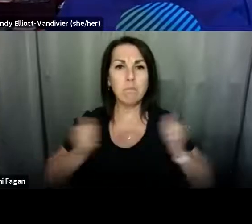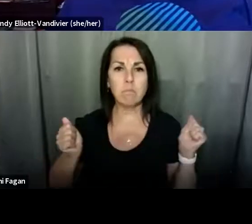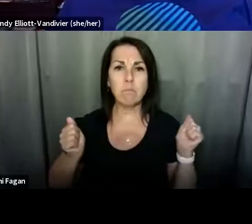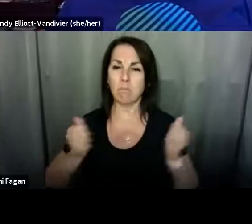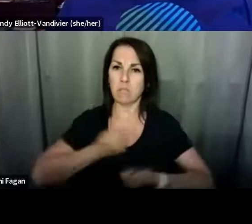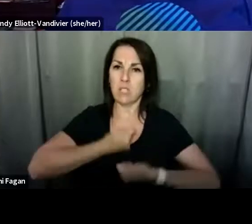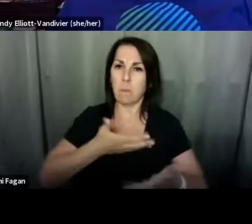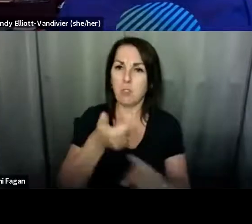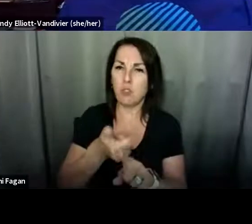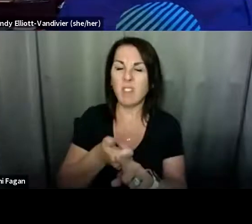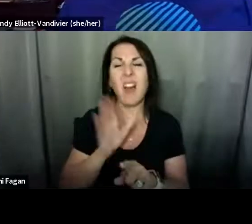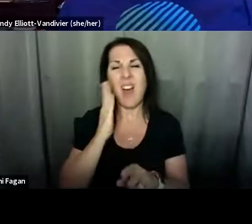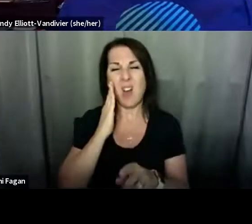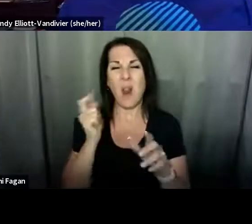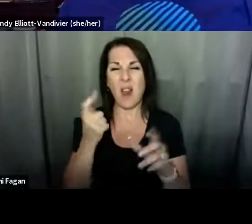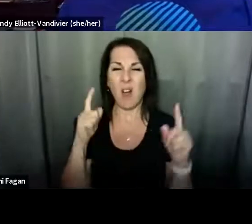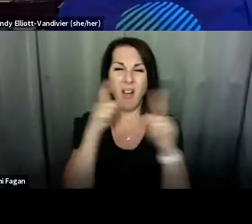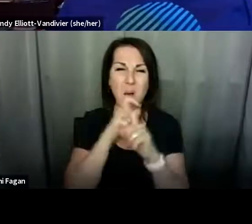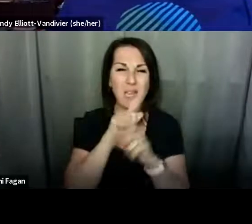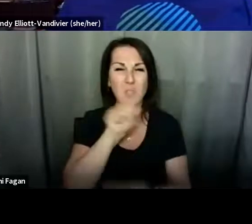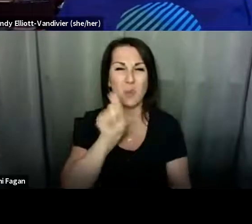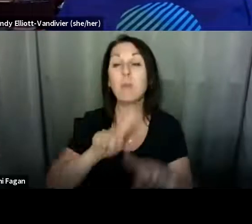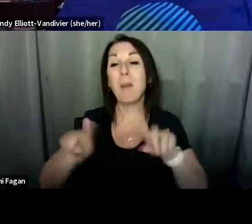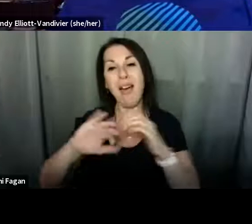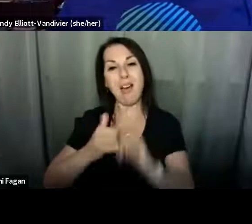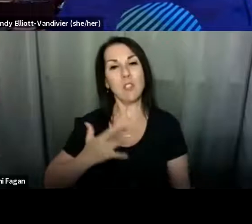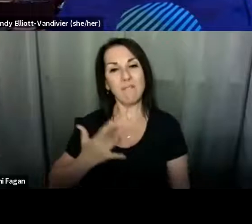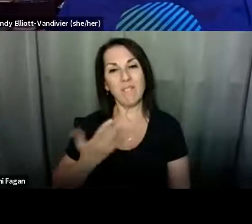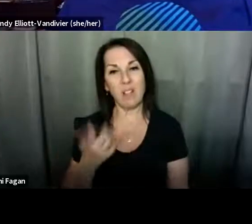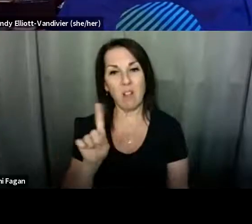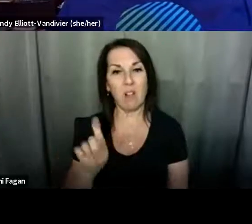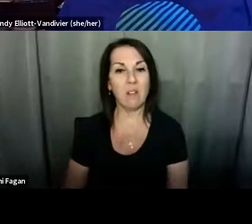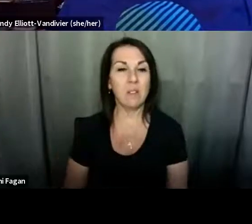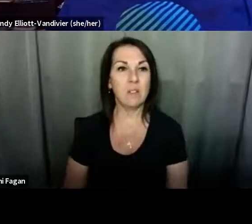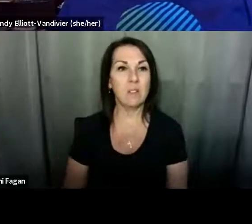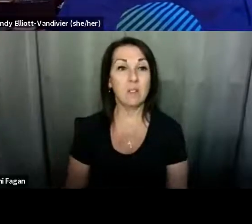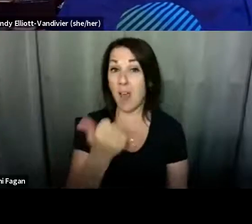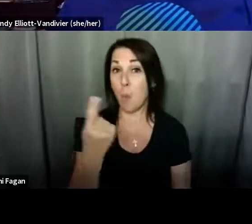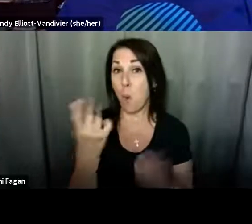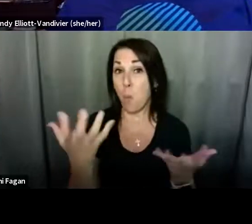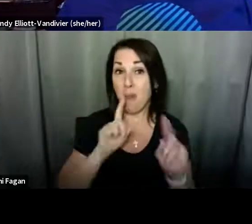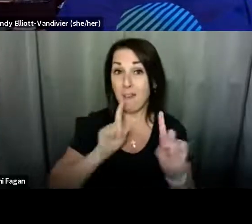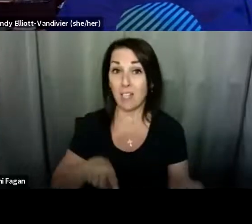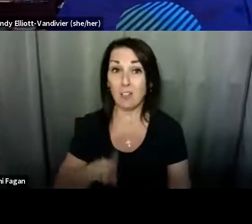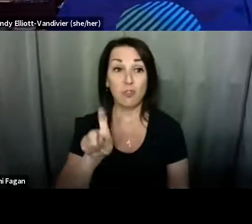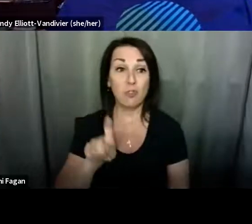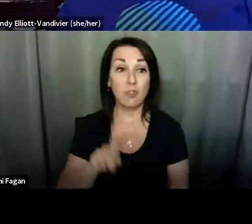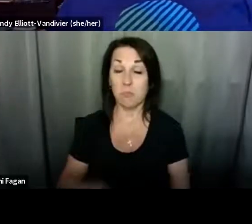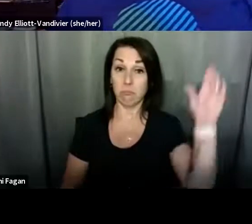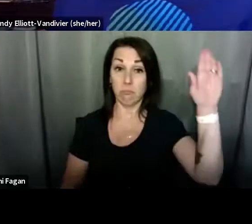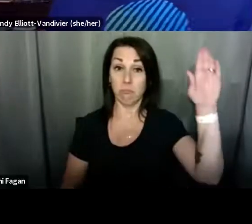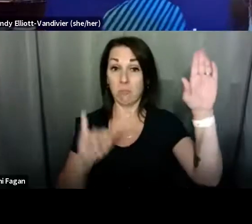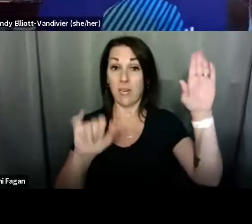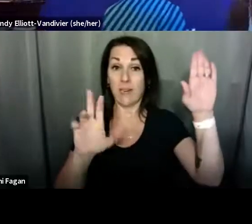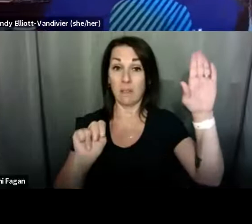a complex question. How did it feel? Anybody want to take that? I can take